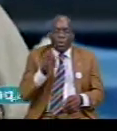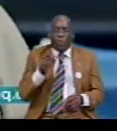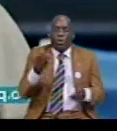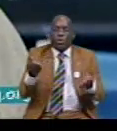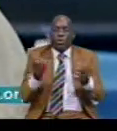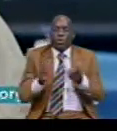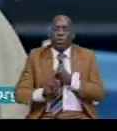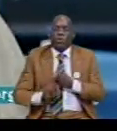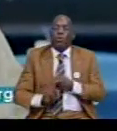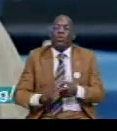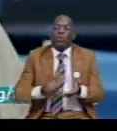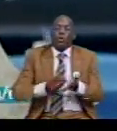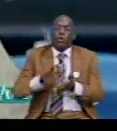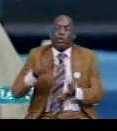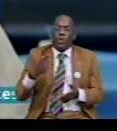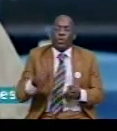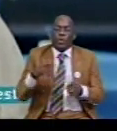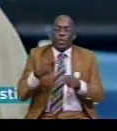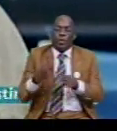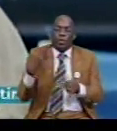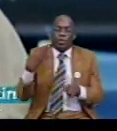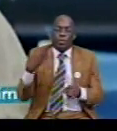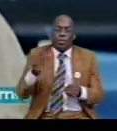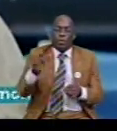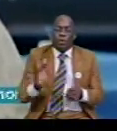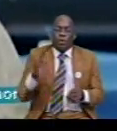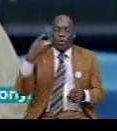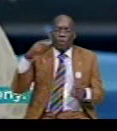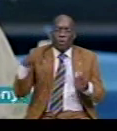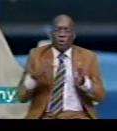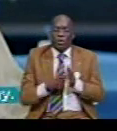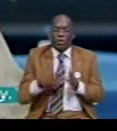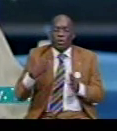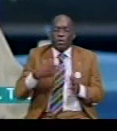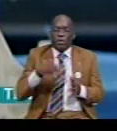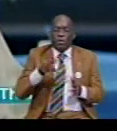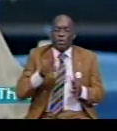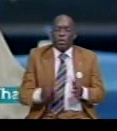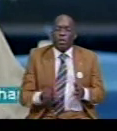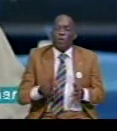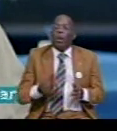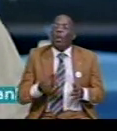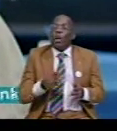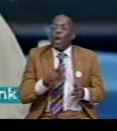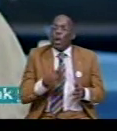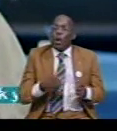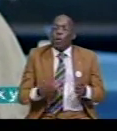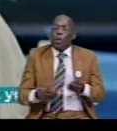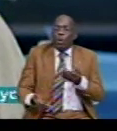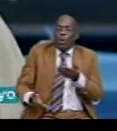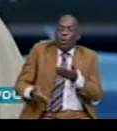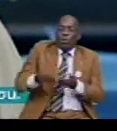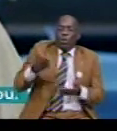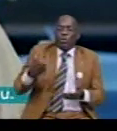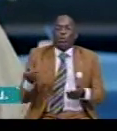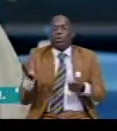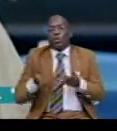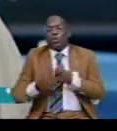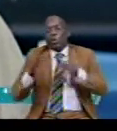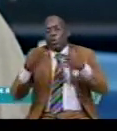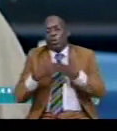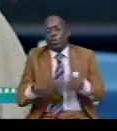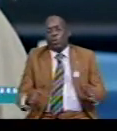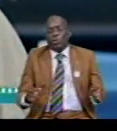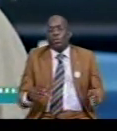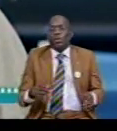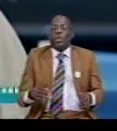name of the Lord. I somehow thank God for GCK because I've almost lost hope in life because of personality that was following me since I grew up.